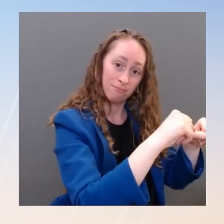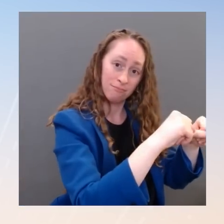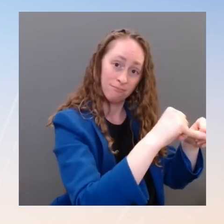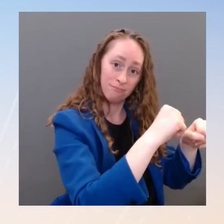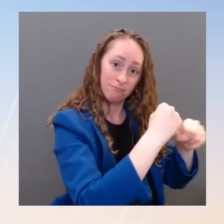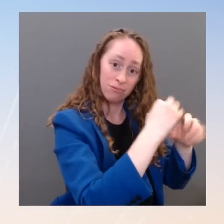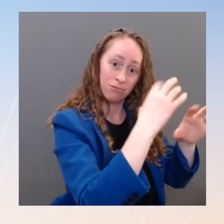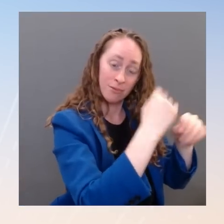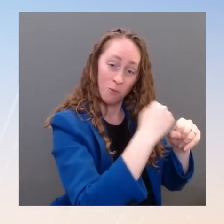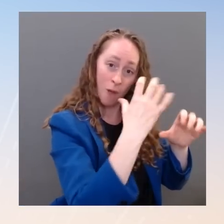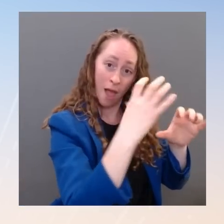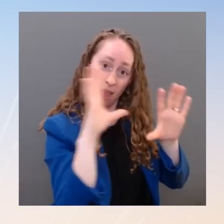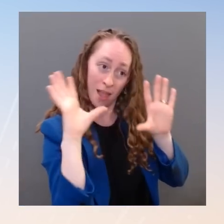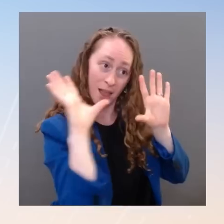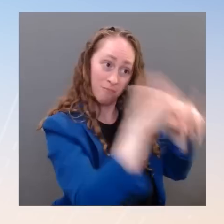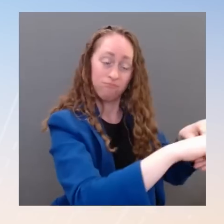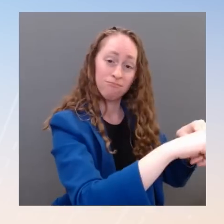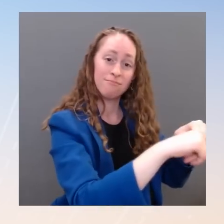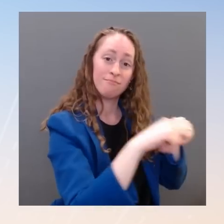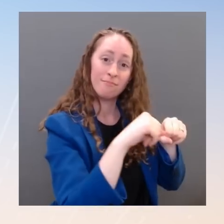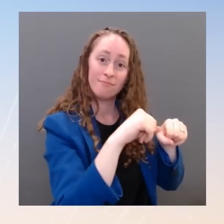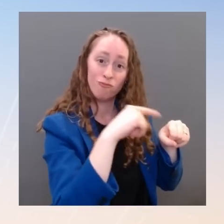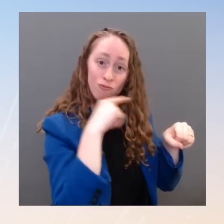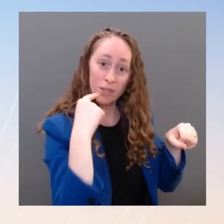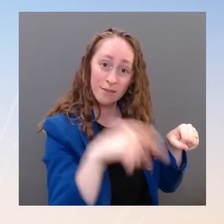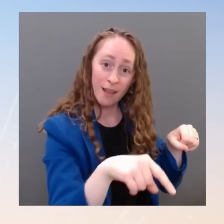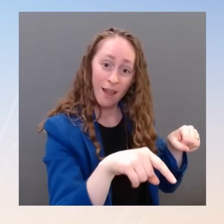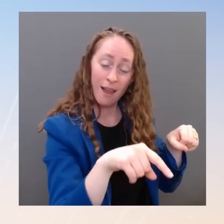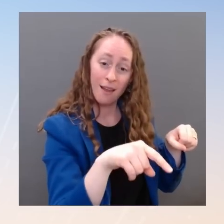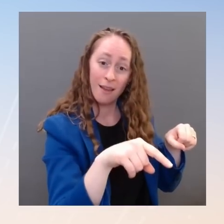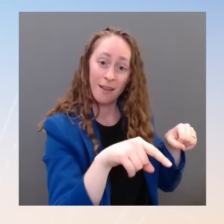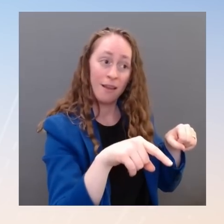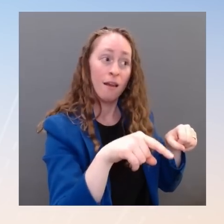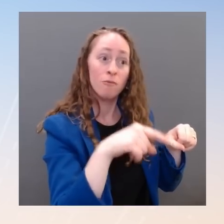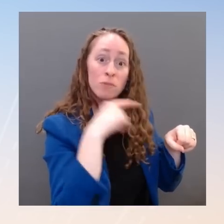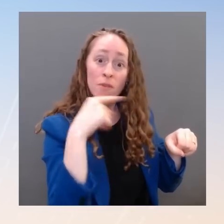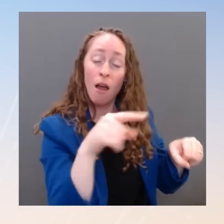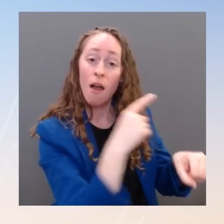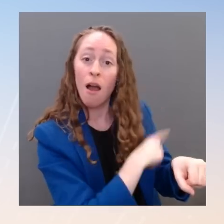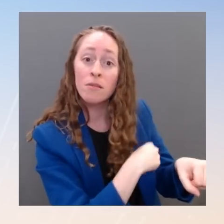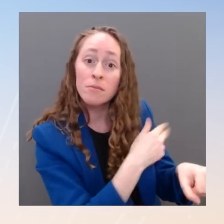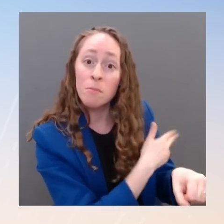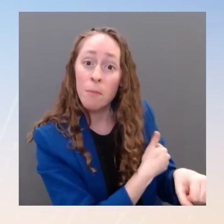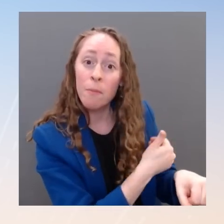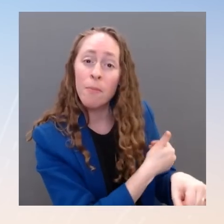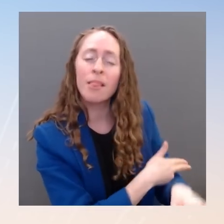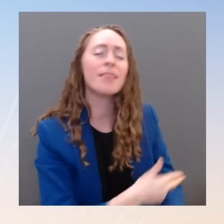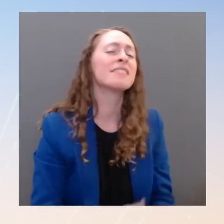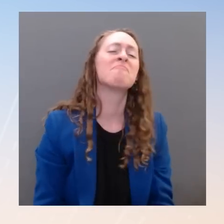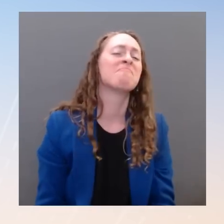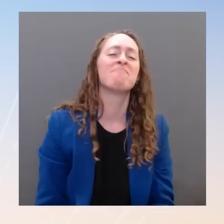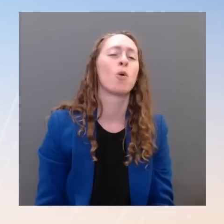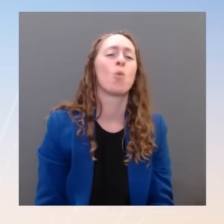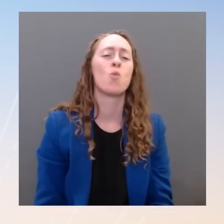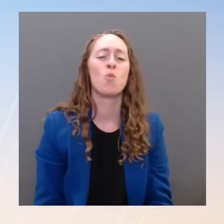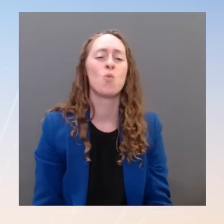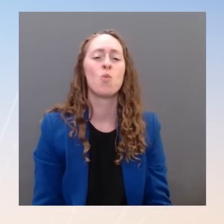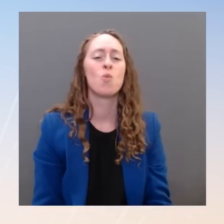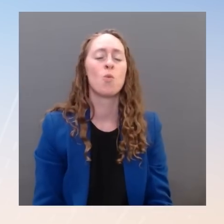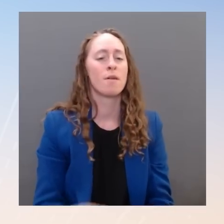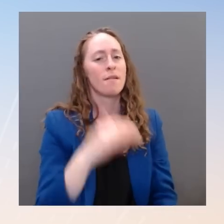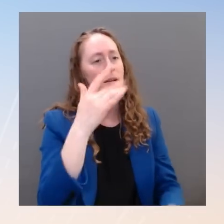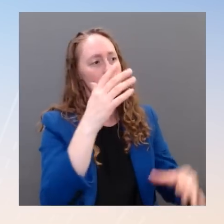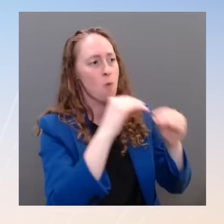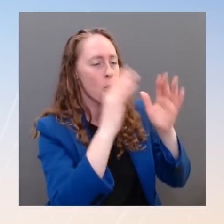Russian hospitals. We're talking about consideration of military targets. It's something very different. So I just think that's